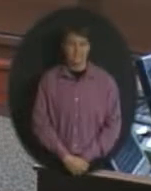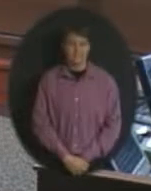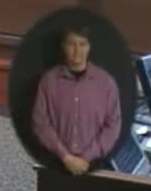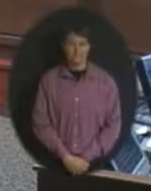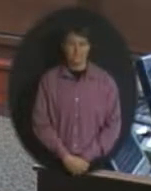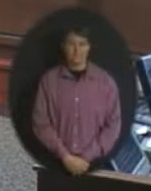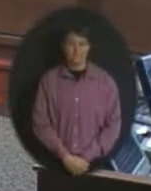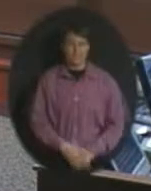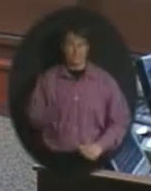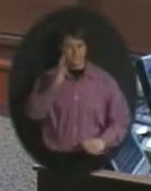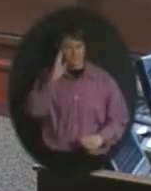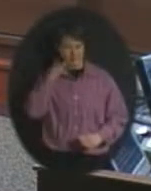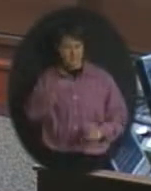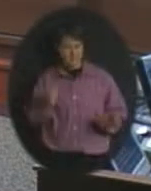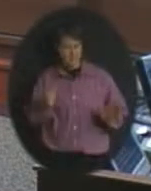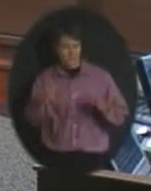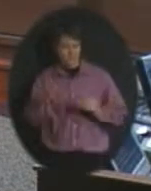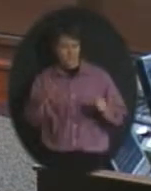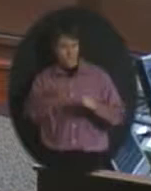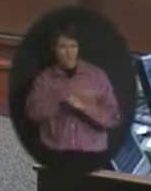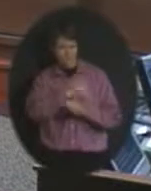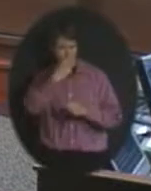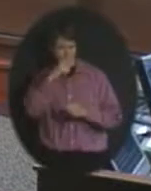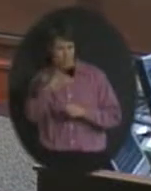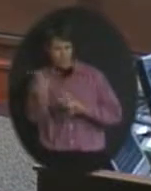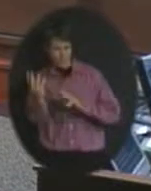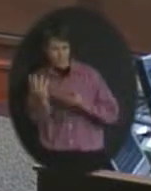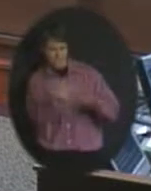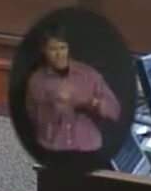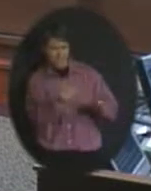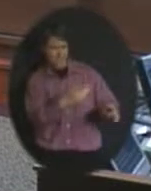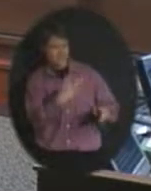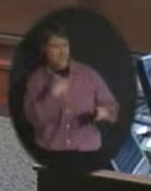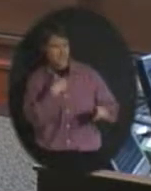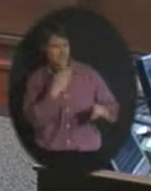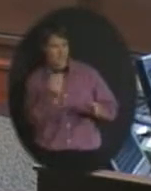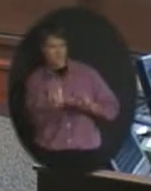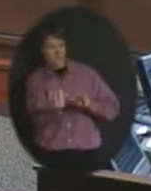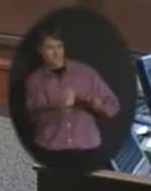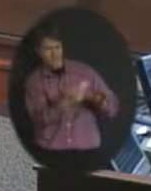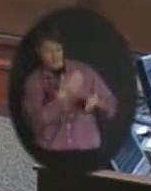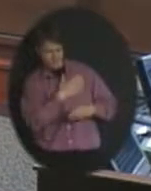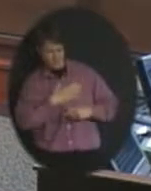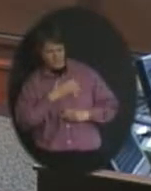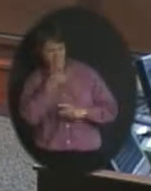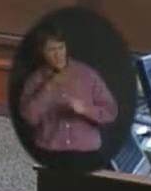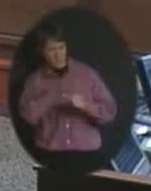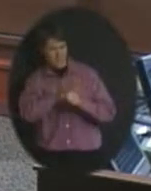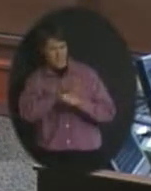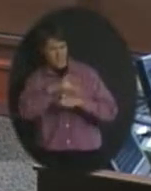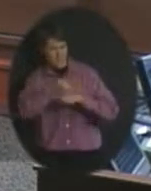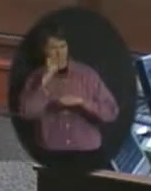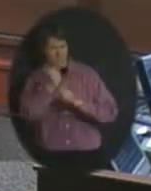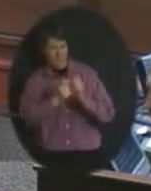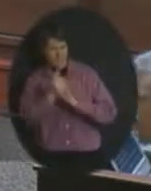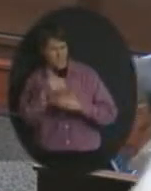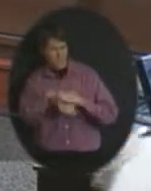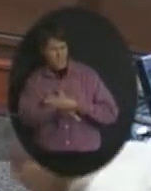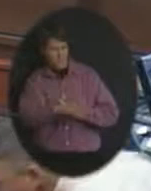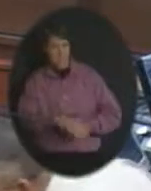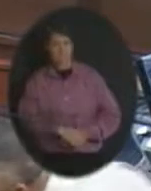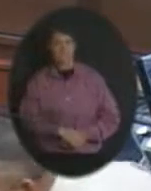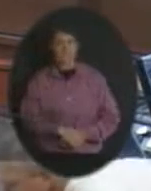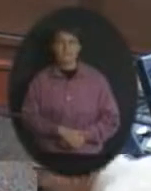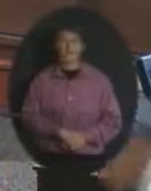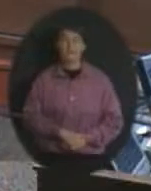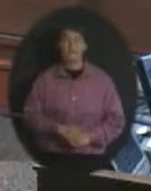We have a full room tonight, so if you guys all want to kind of scooch this way, we'll make some more room at the door for everyone to filter in. Next